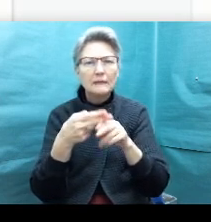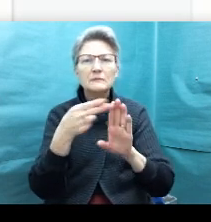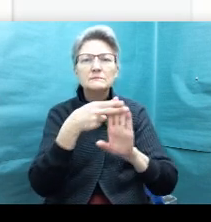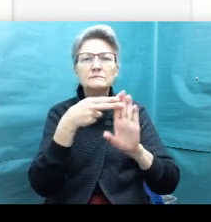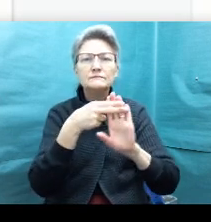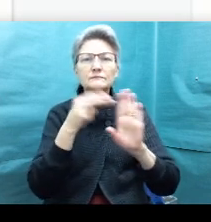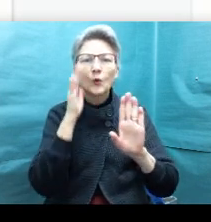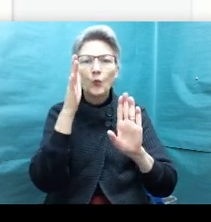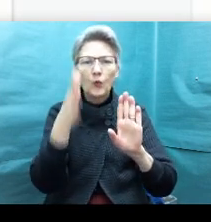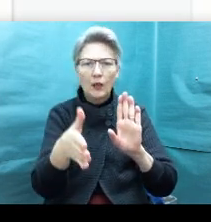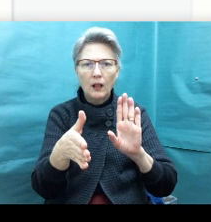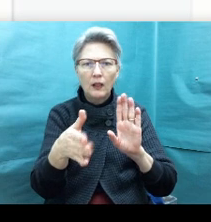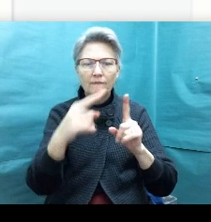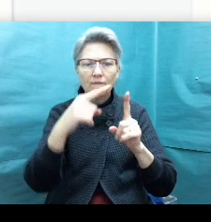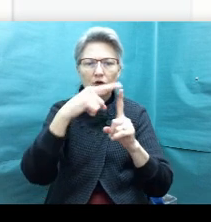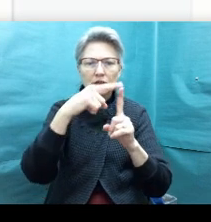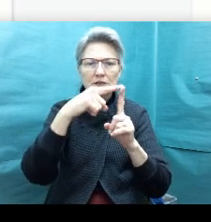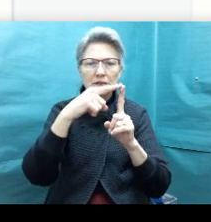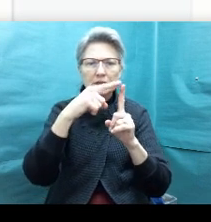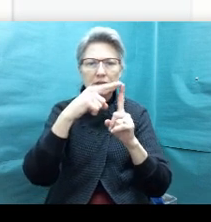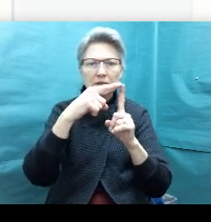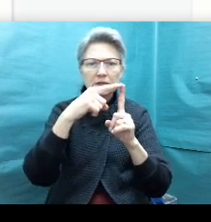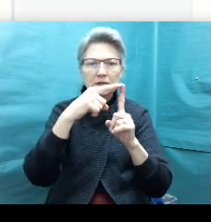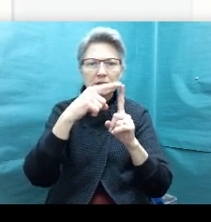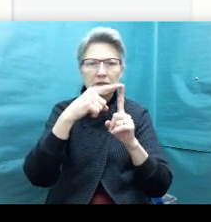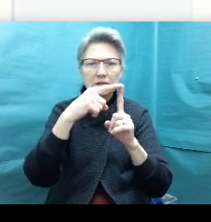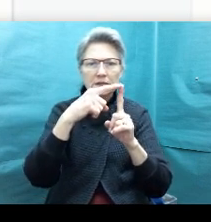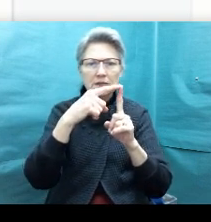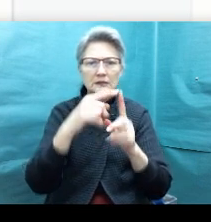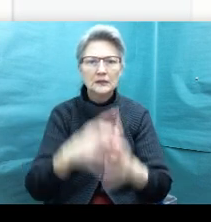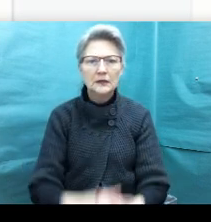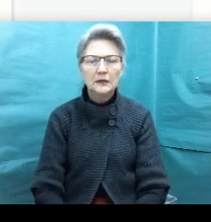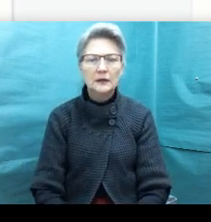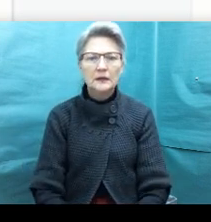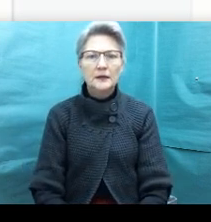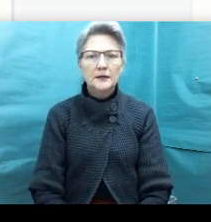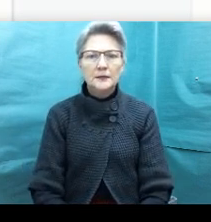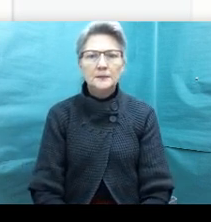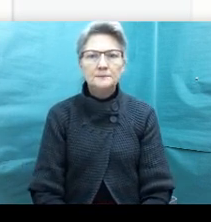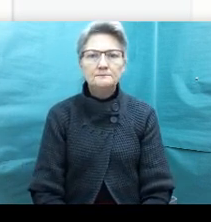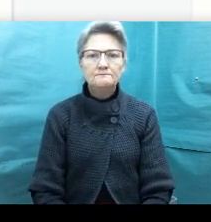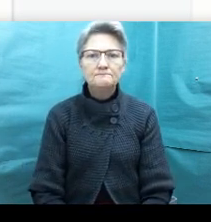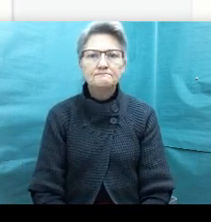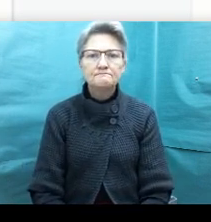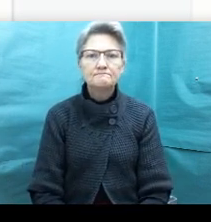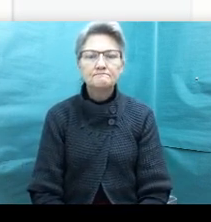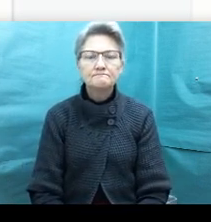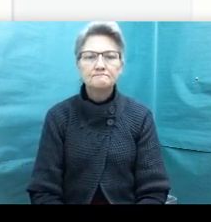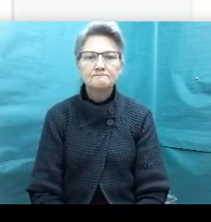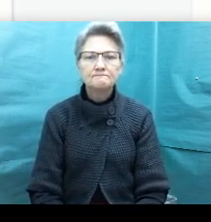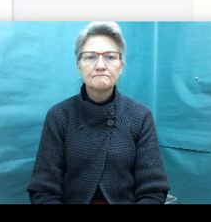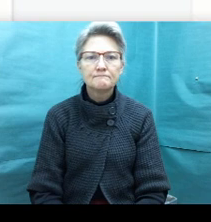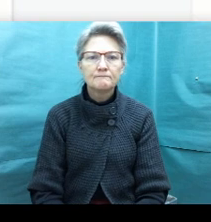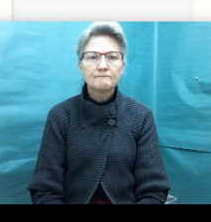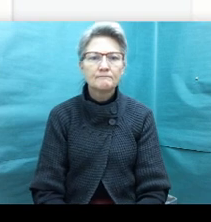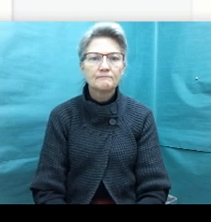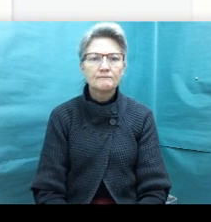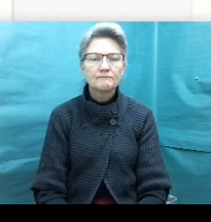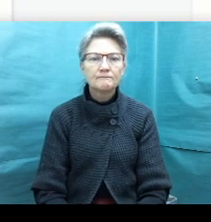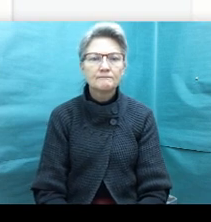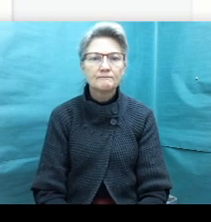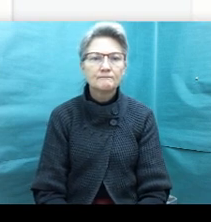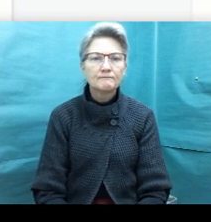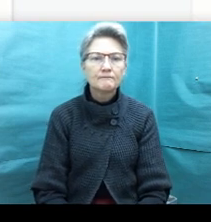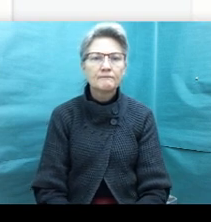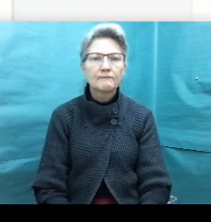label my vertices. I should probably type these, make it a little bit more clear. Let me do that. So I'm going to label my vertices here. I'm